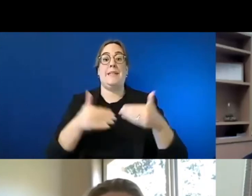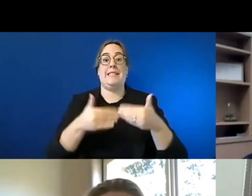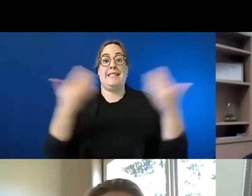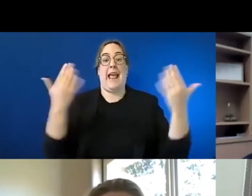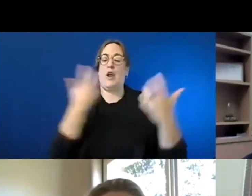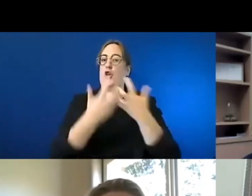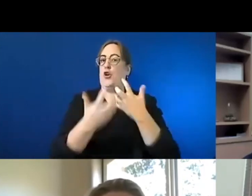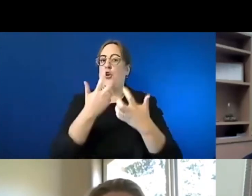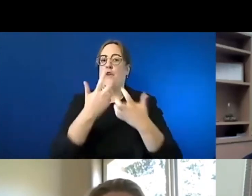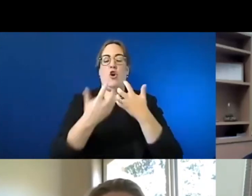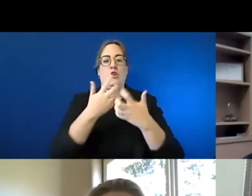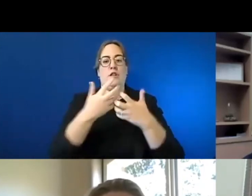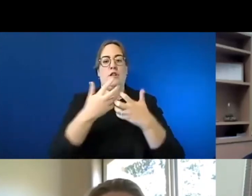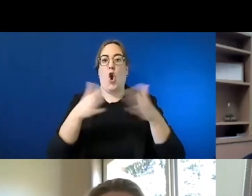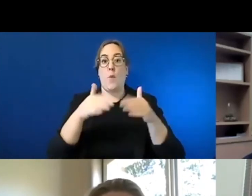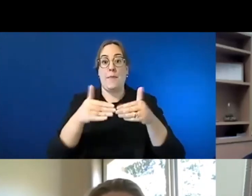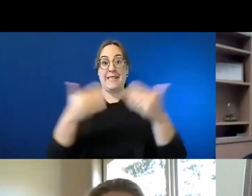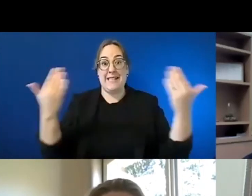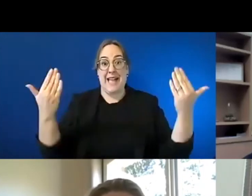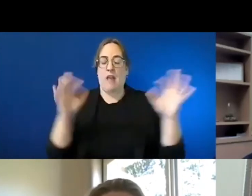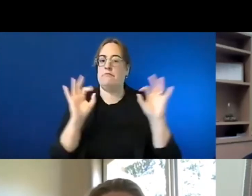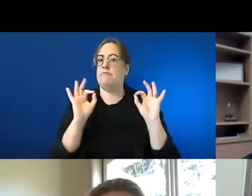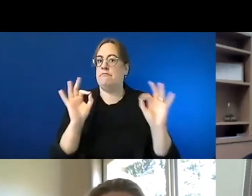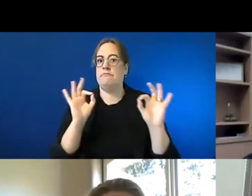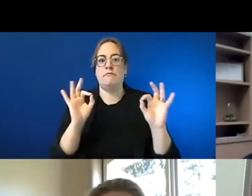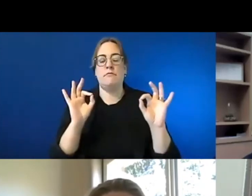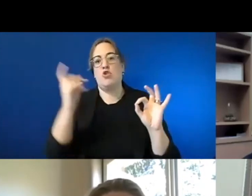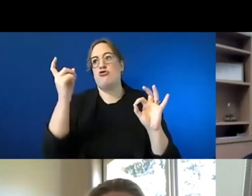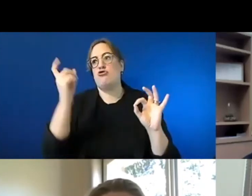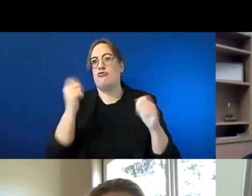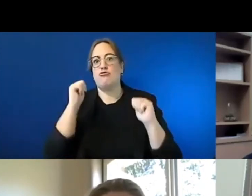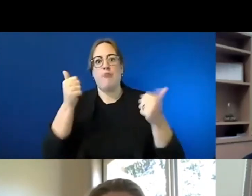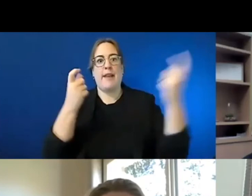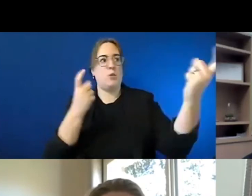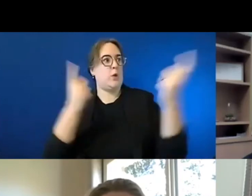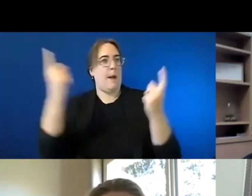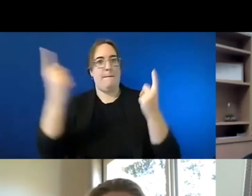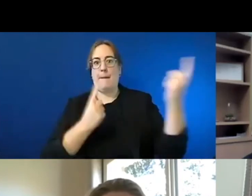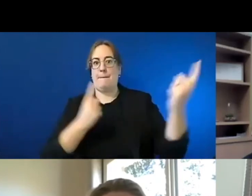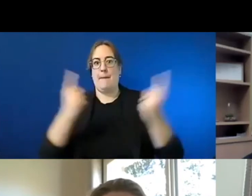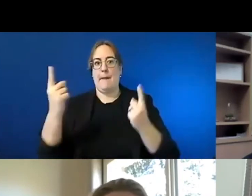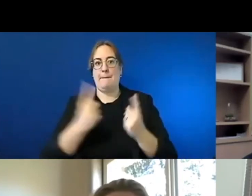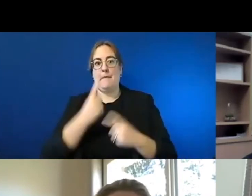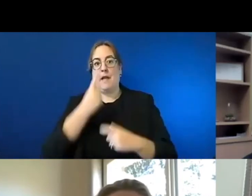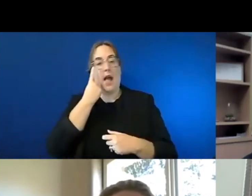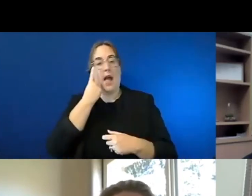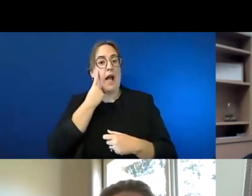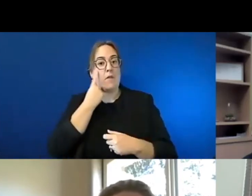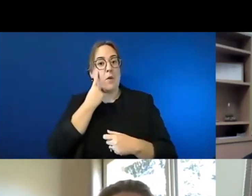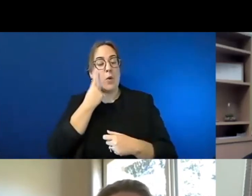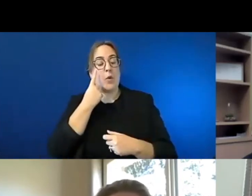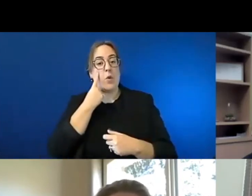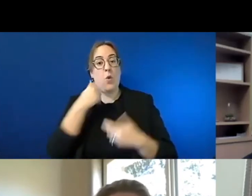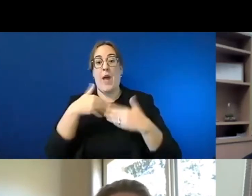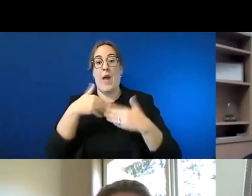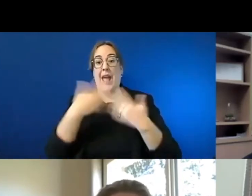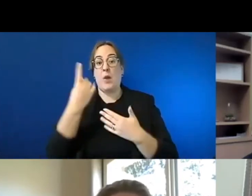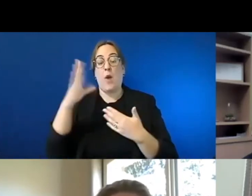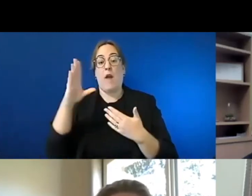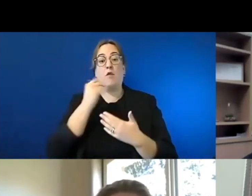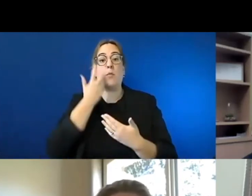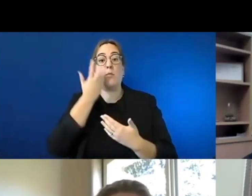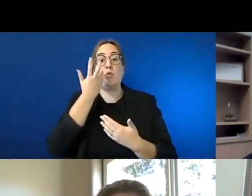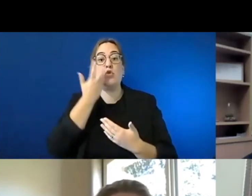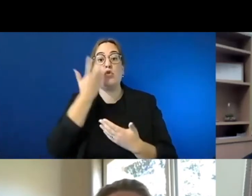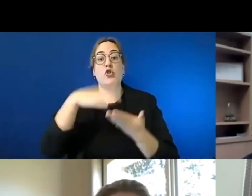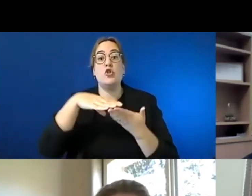really great place to come to. Our teams are often there. And if not, anybody from future students, they'll give you an email address,